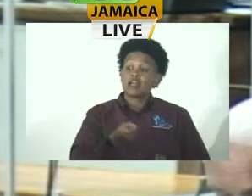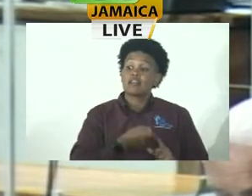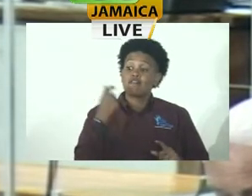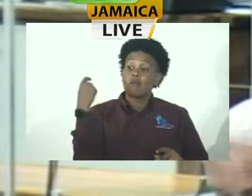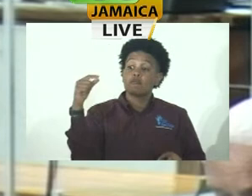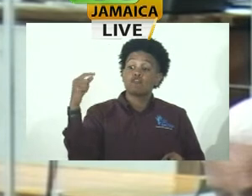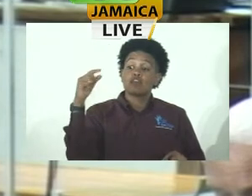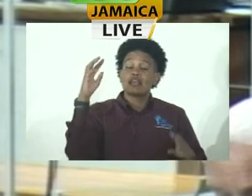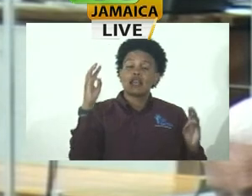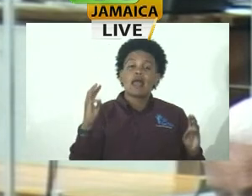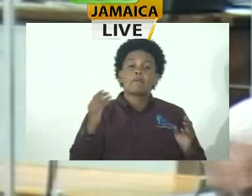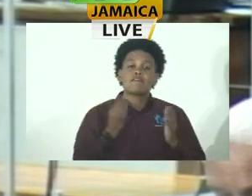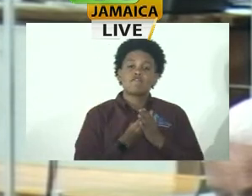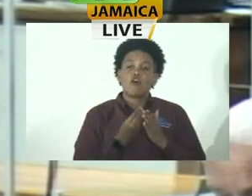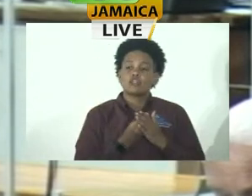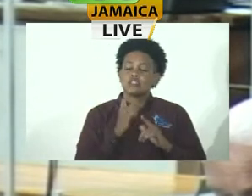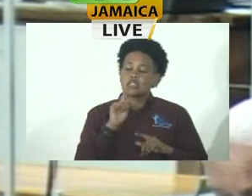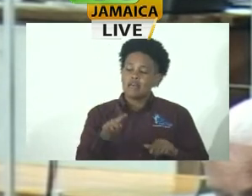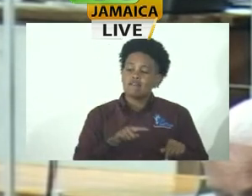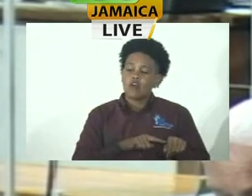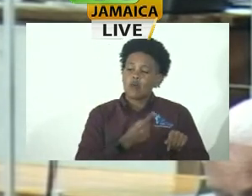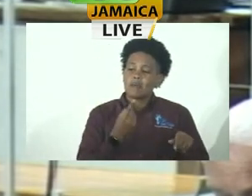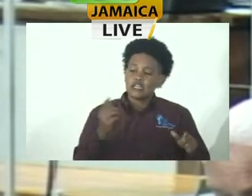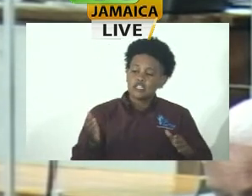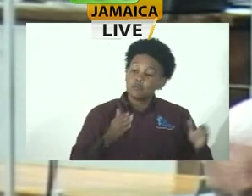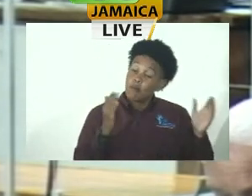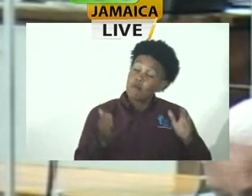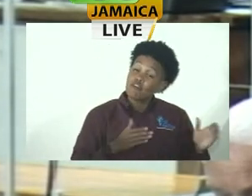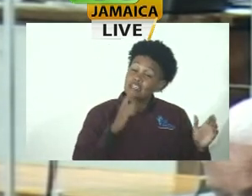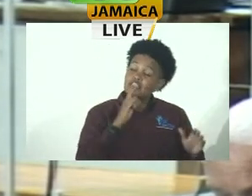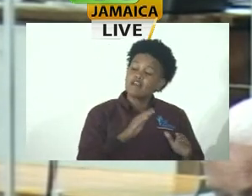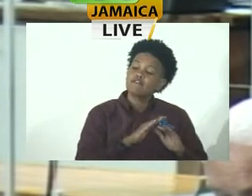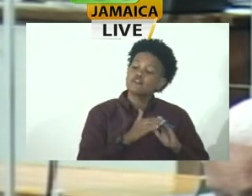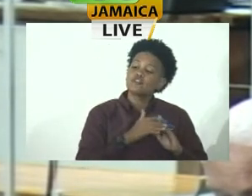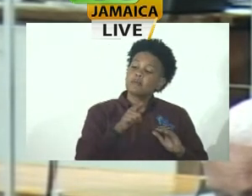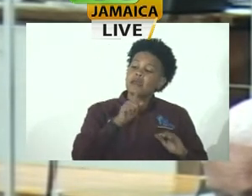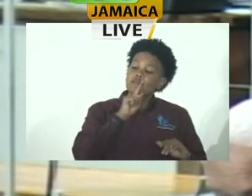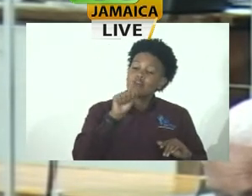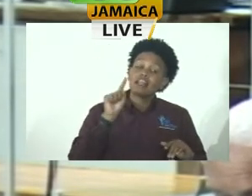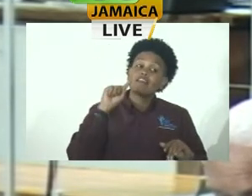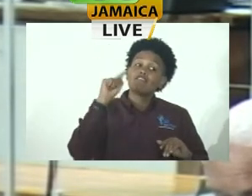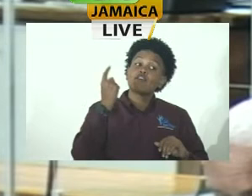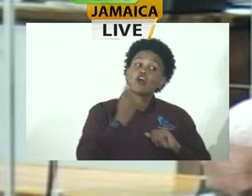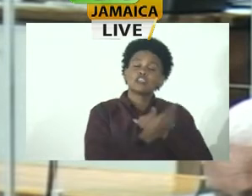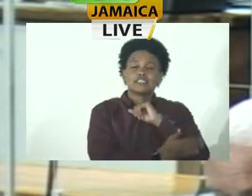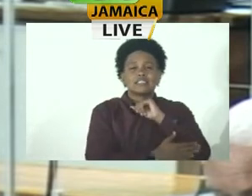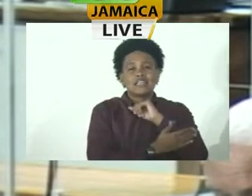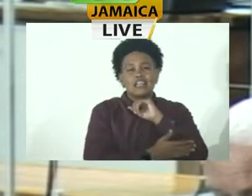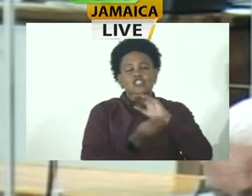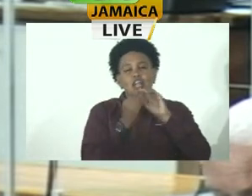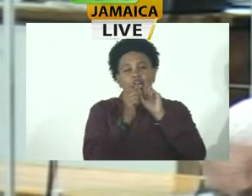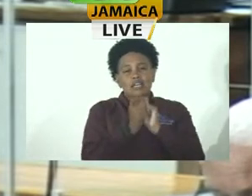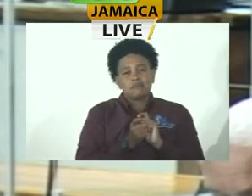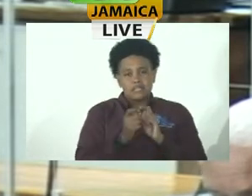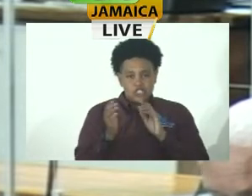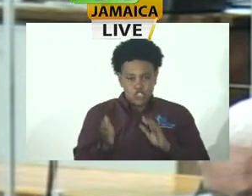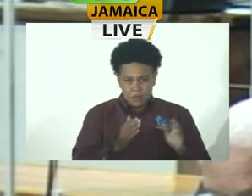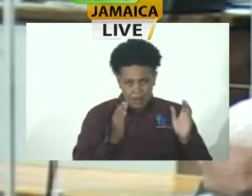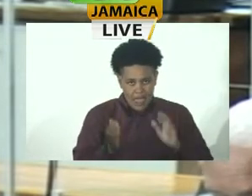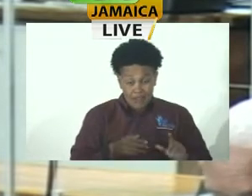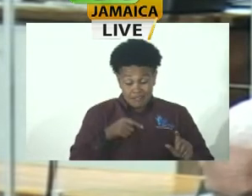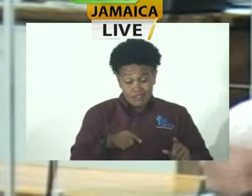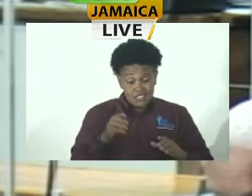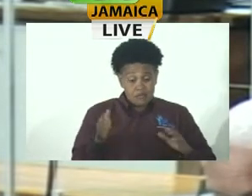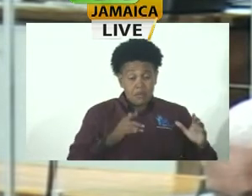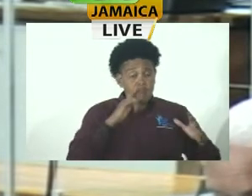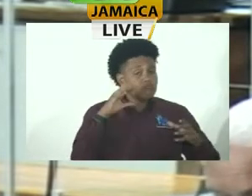climate fund to commence preparation of jamaica's first national adaptation plan this plan